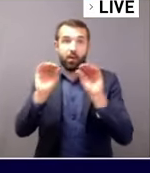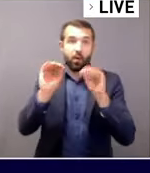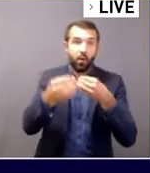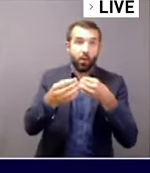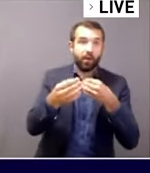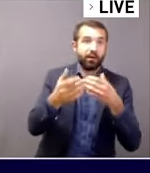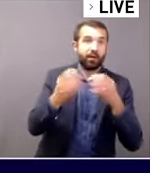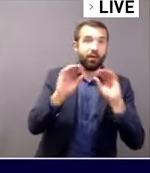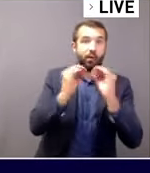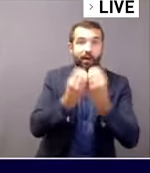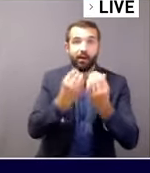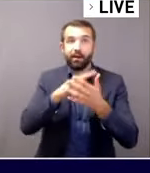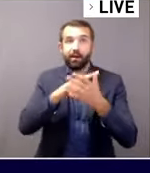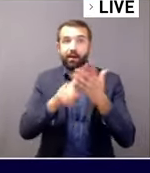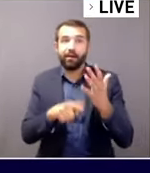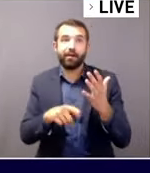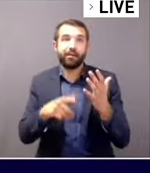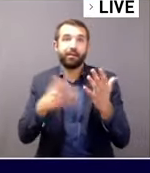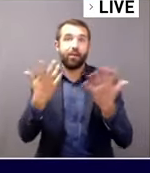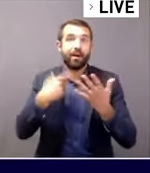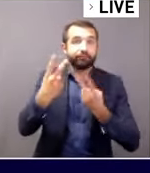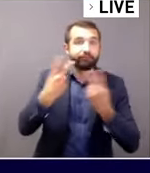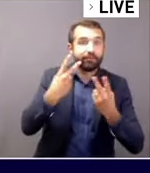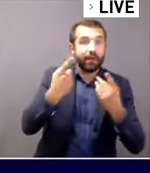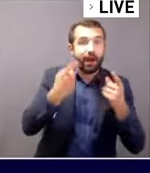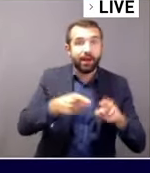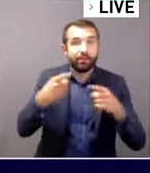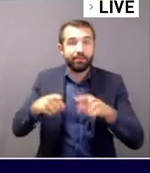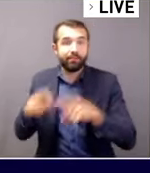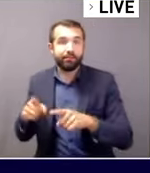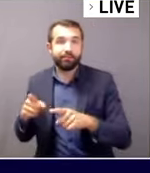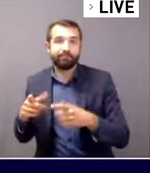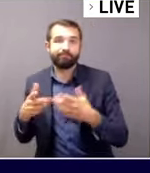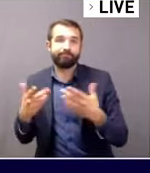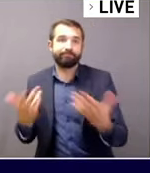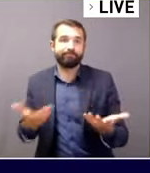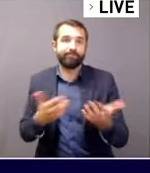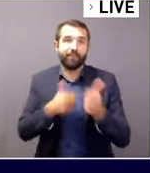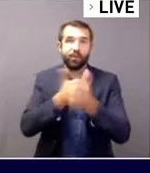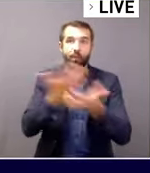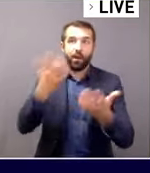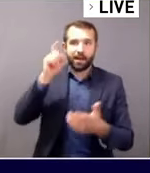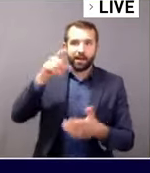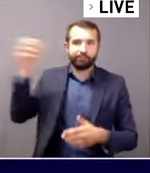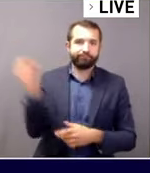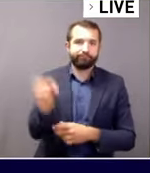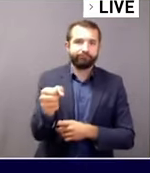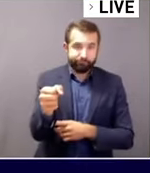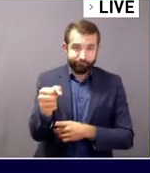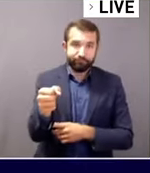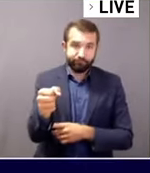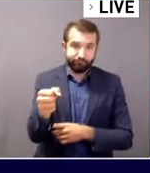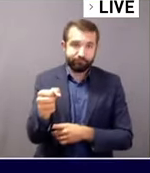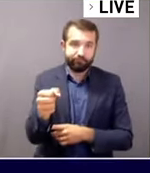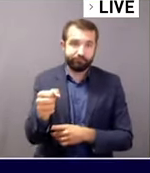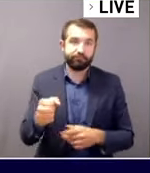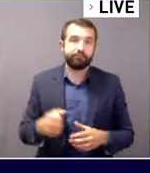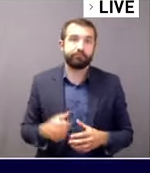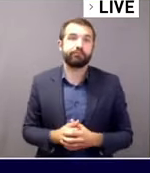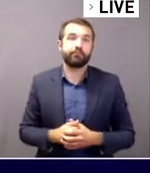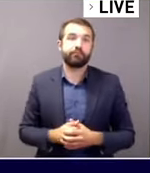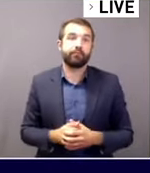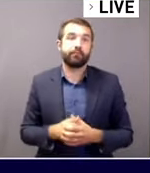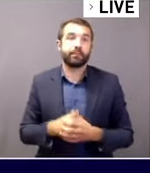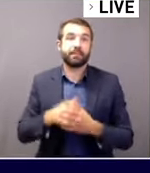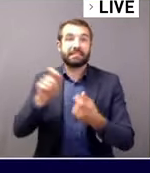of calibrates what type of enforcement activity we take. I can't give you a firm answer about, for example, in a school, what route we